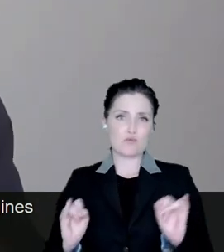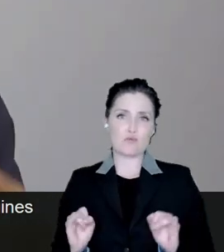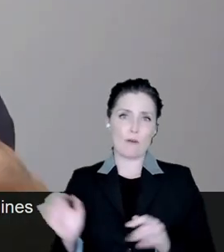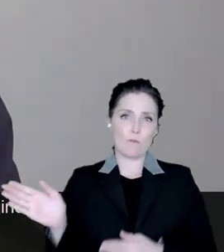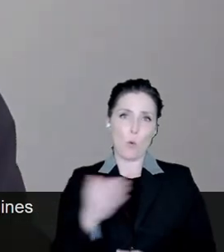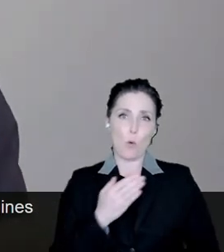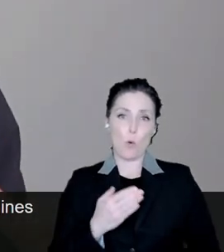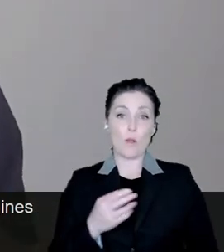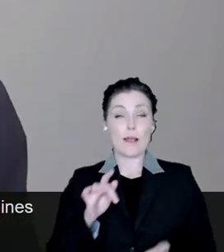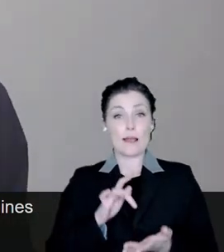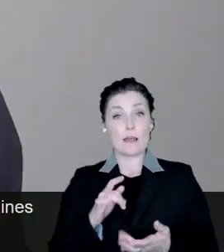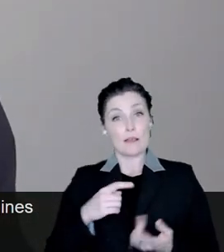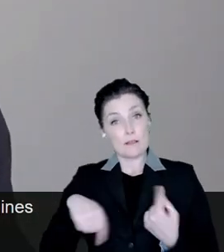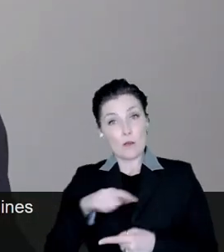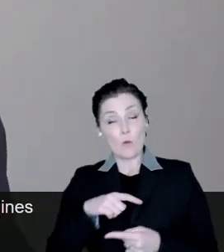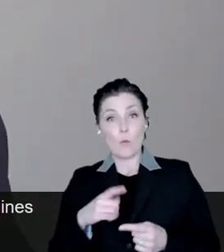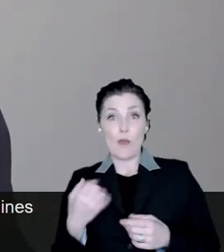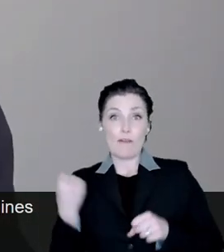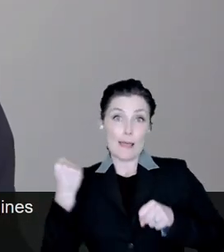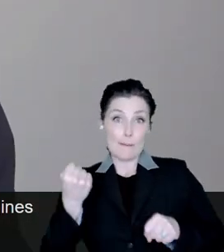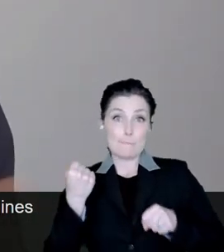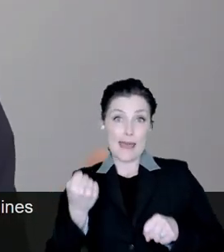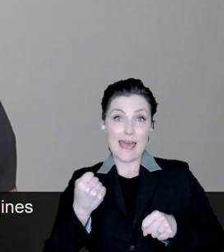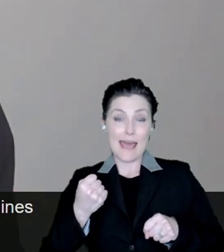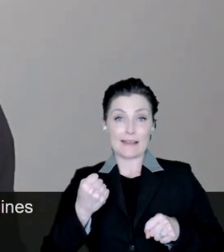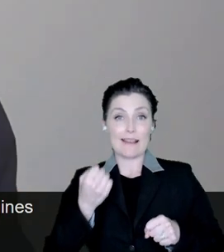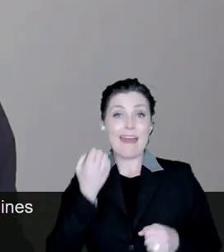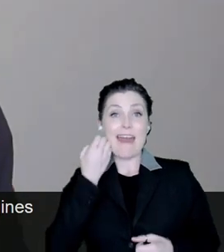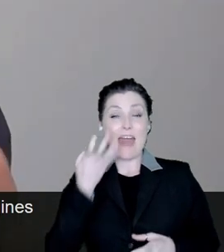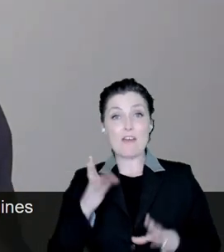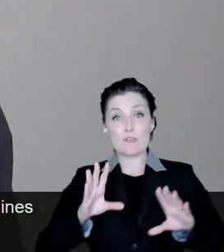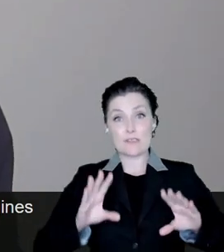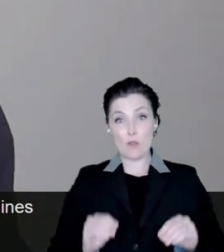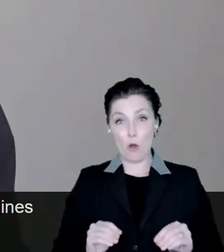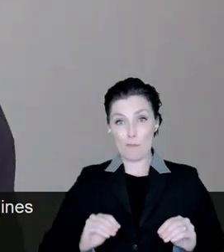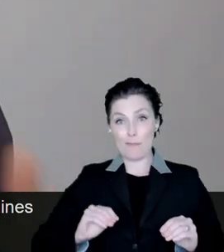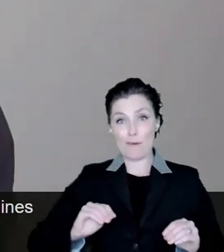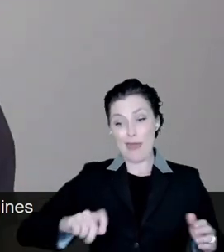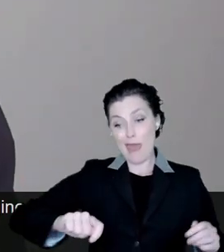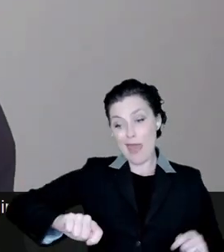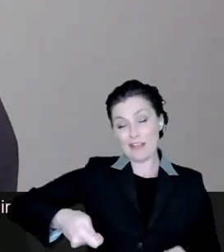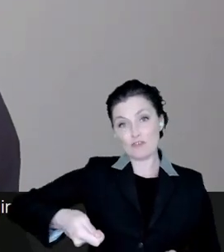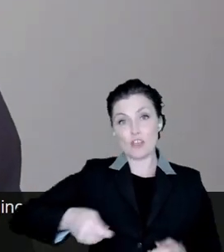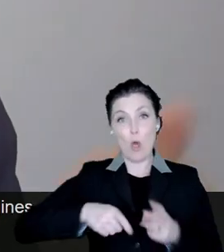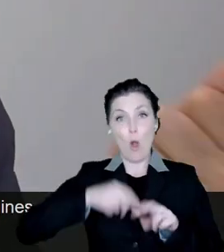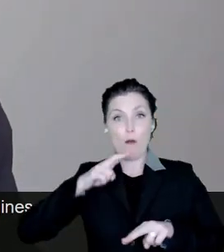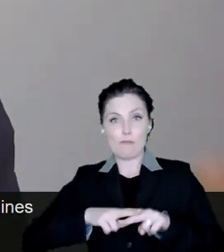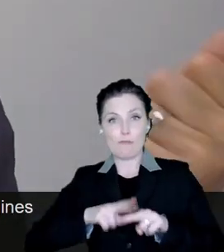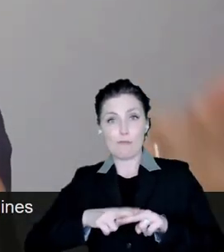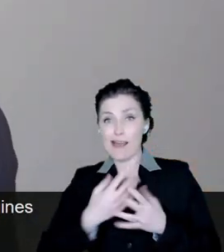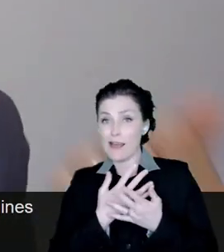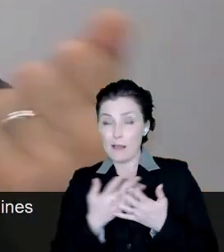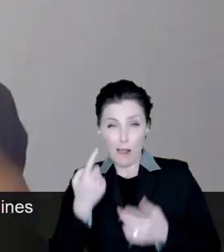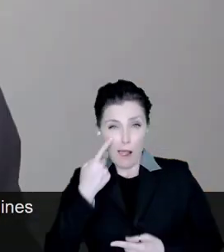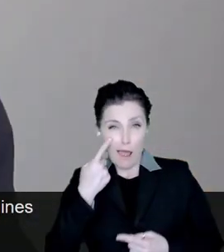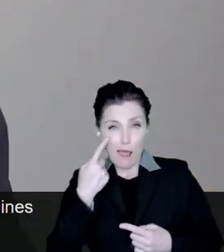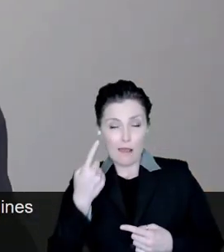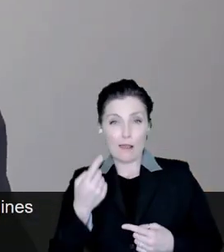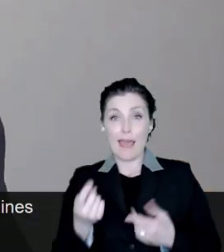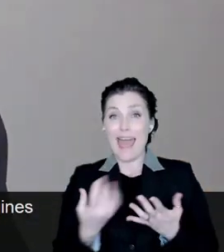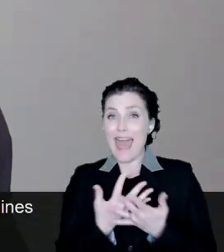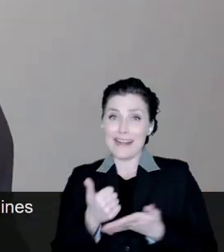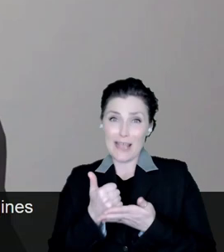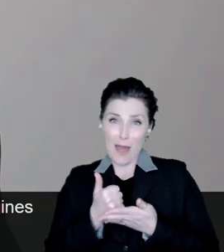campaign, Engines Off Every Stop campaign. So look that up. Any help you can give in relation to lobbying MPs